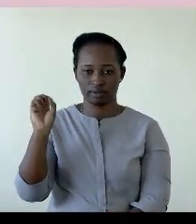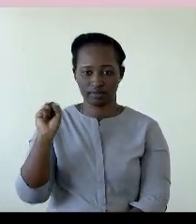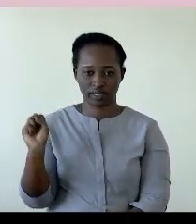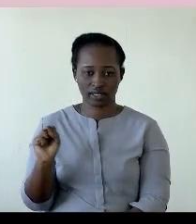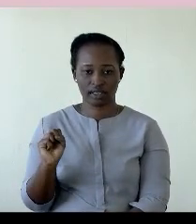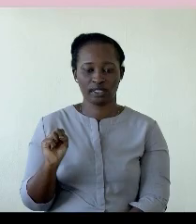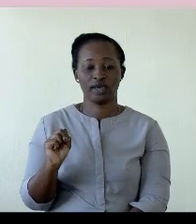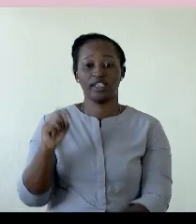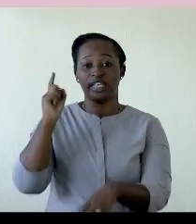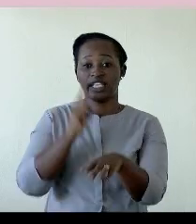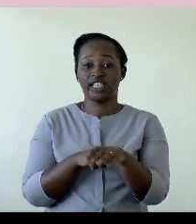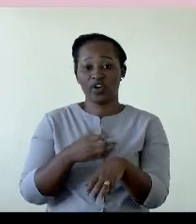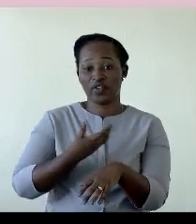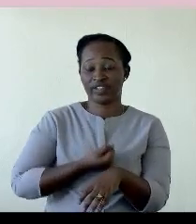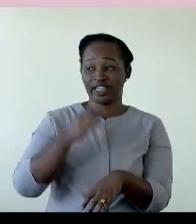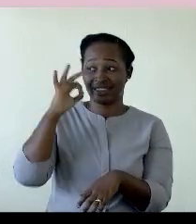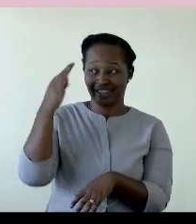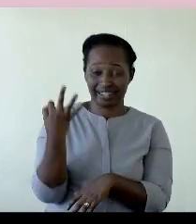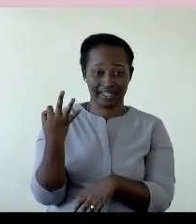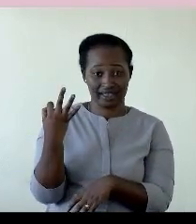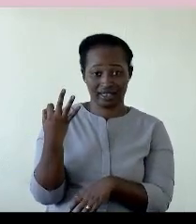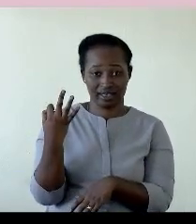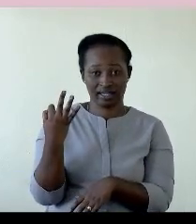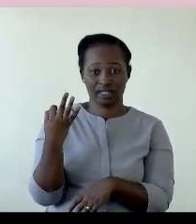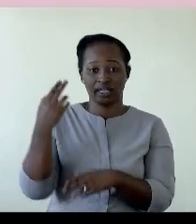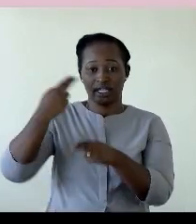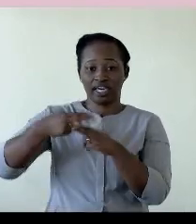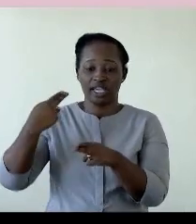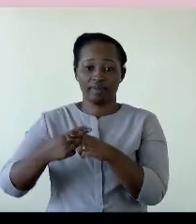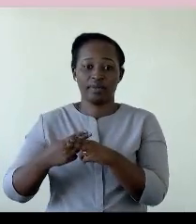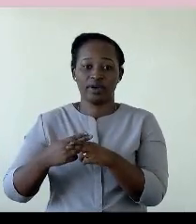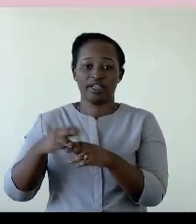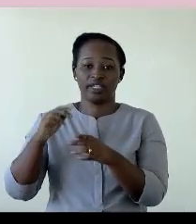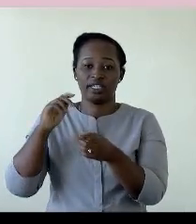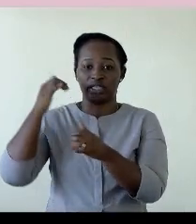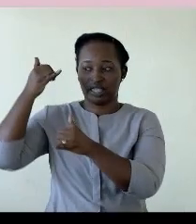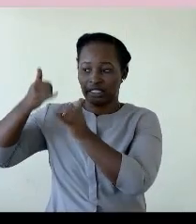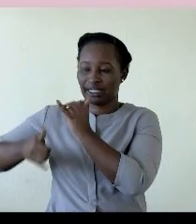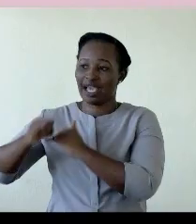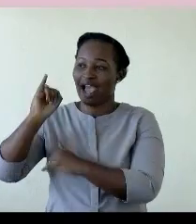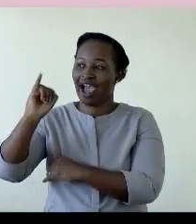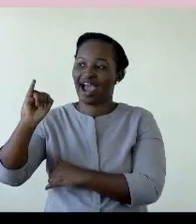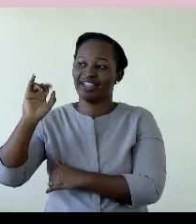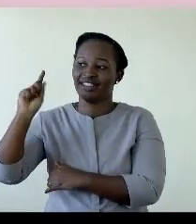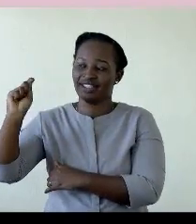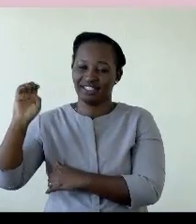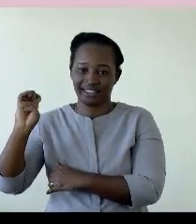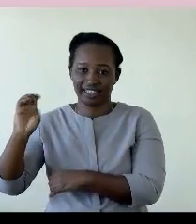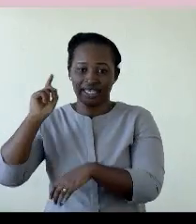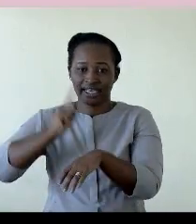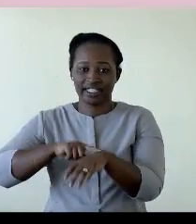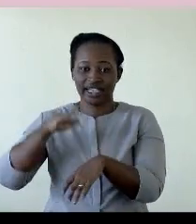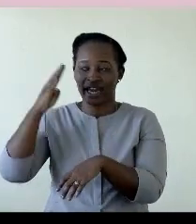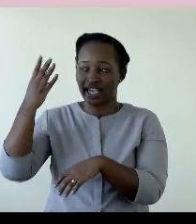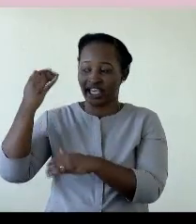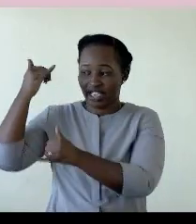when we have 3 oxygen atoms, the name ends with ITE. So the difference is